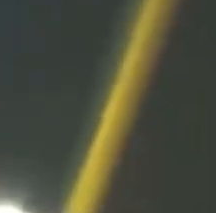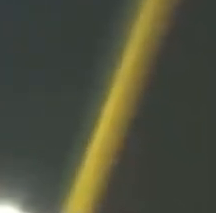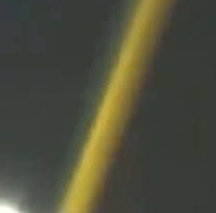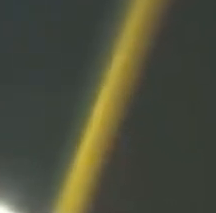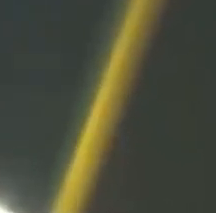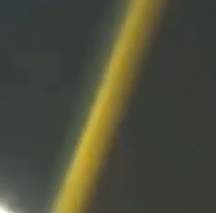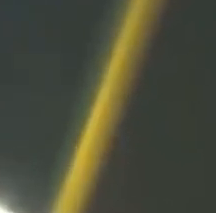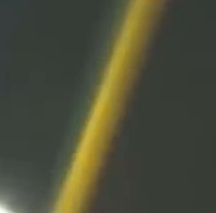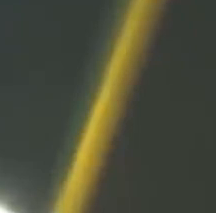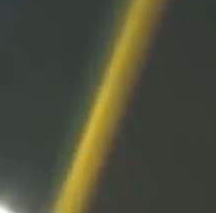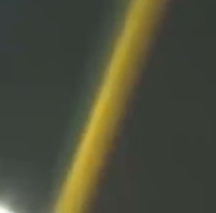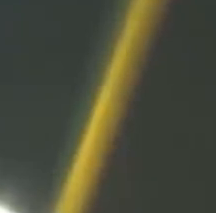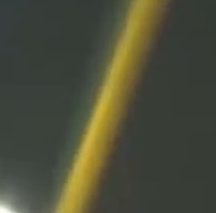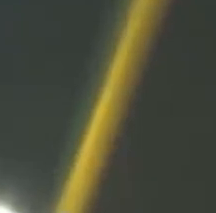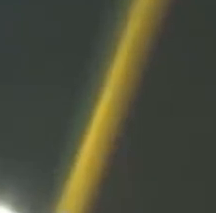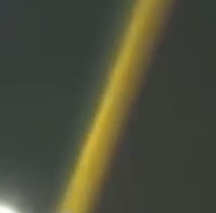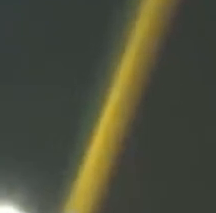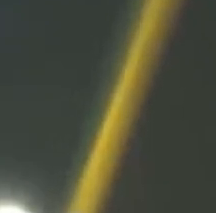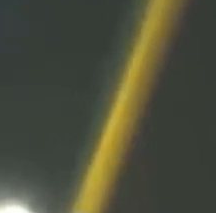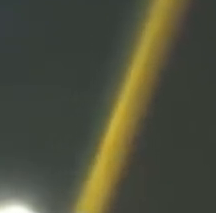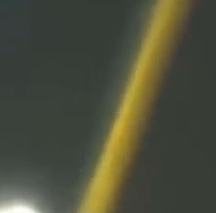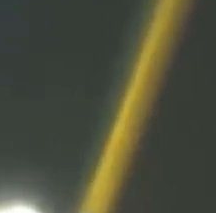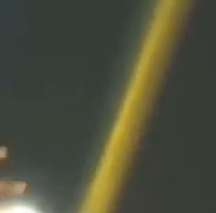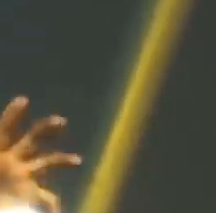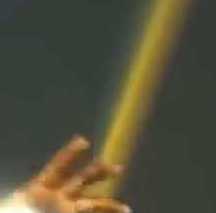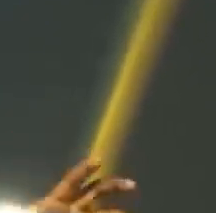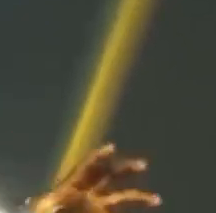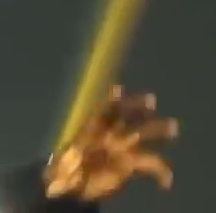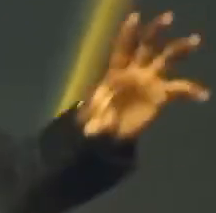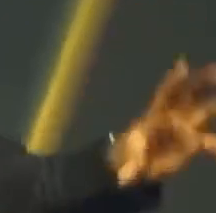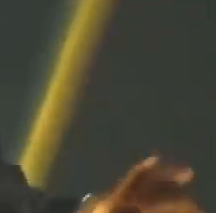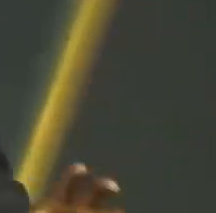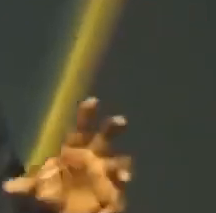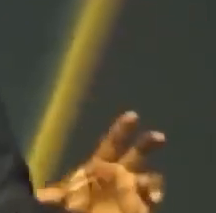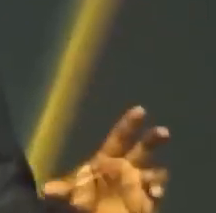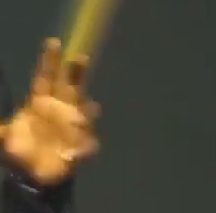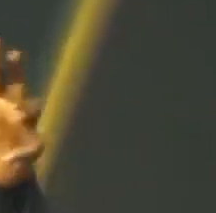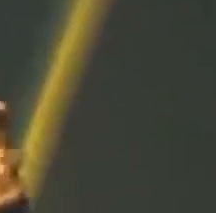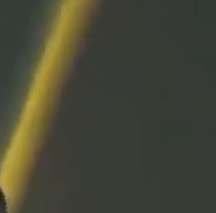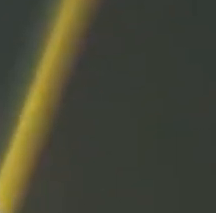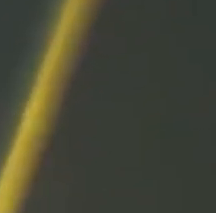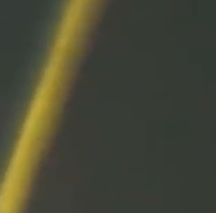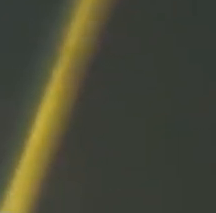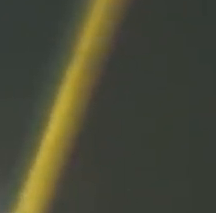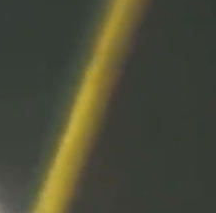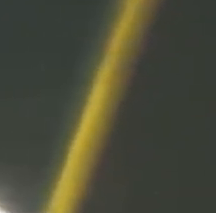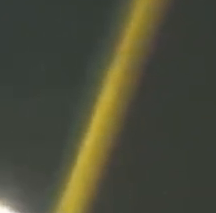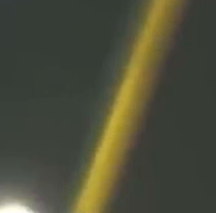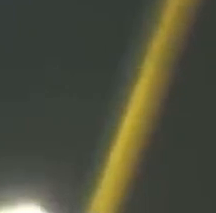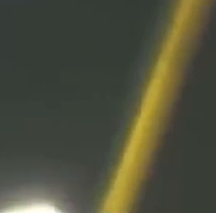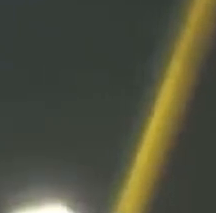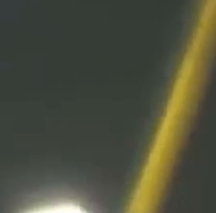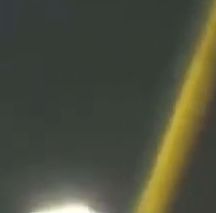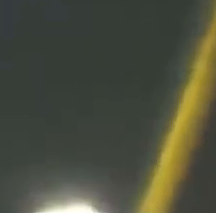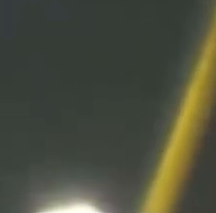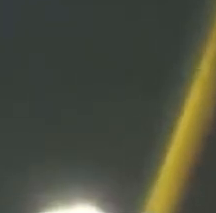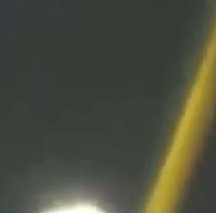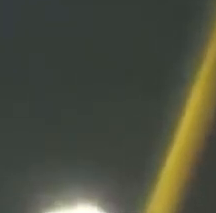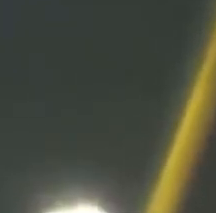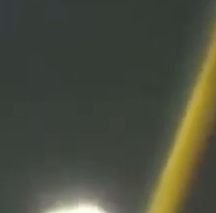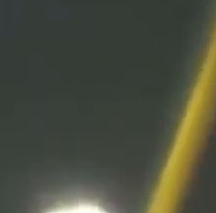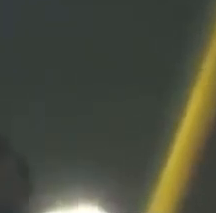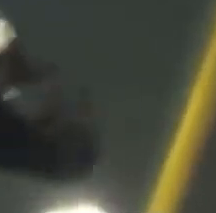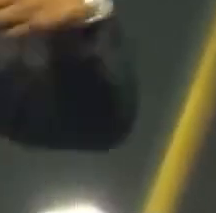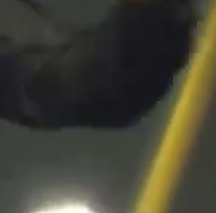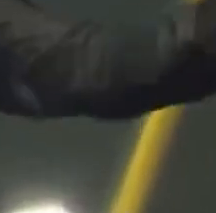Are we following so far? So we have established the fact that the concept of the voice of God is not limited